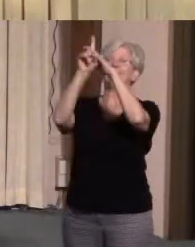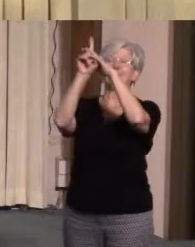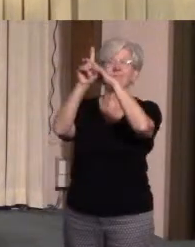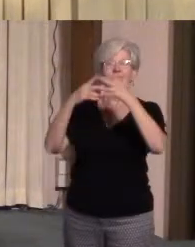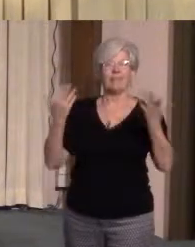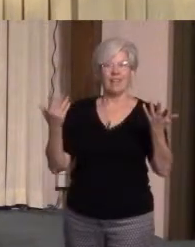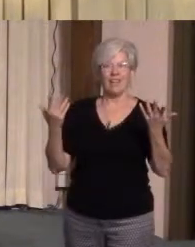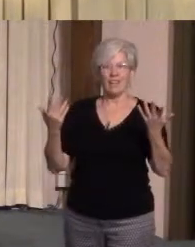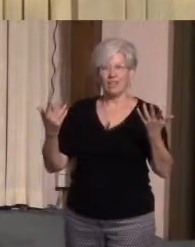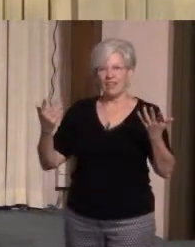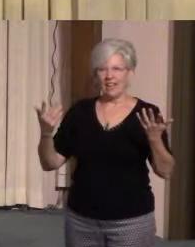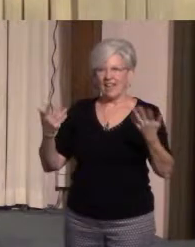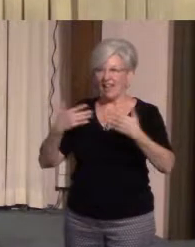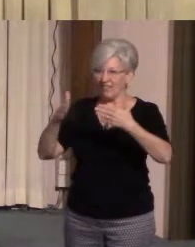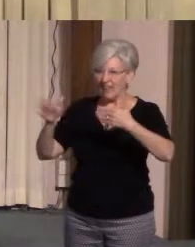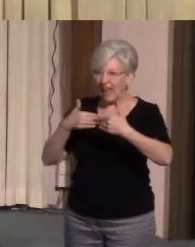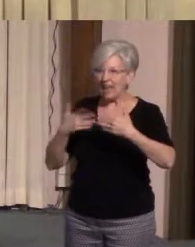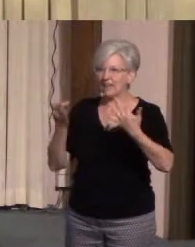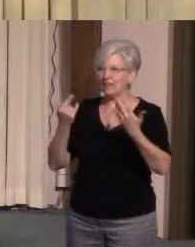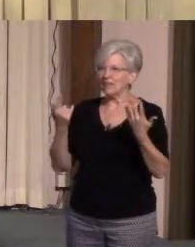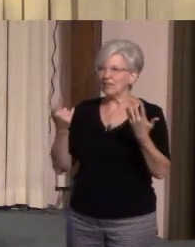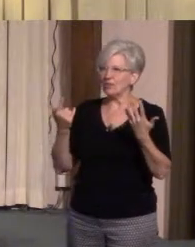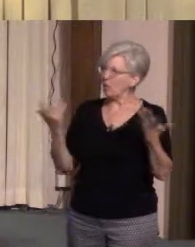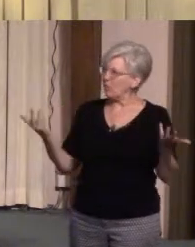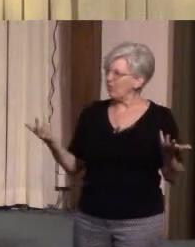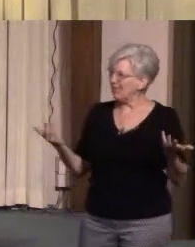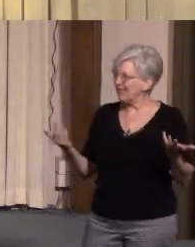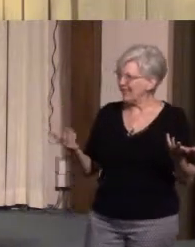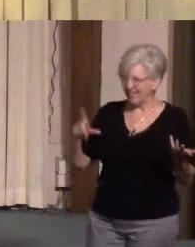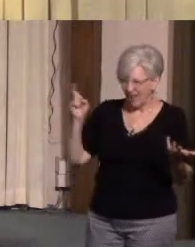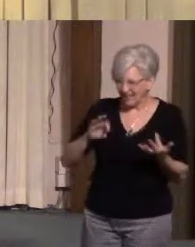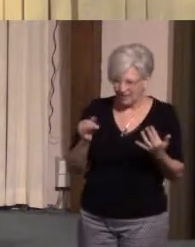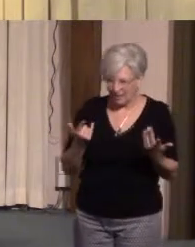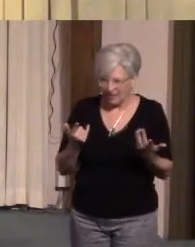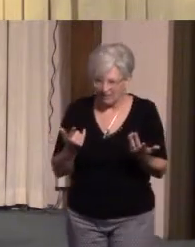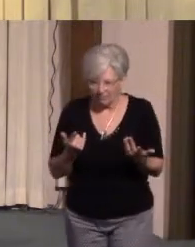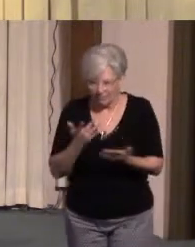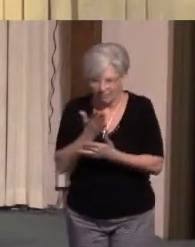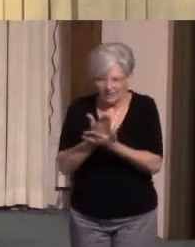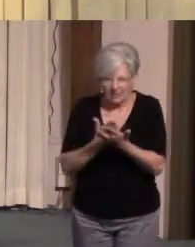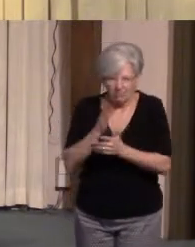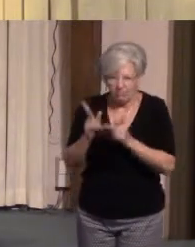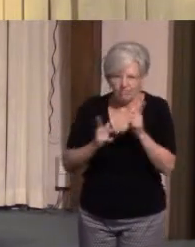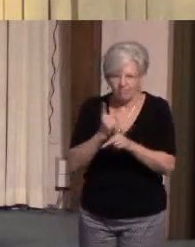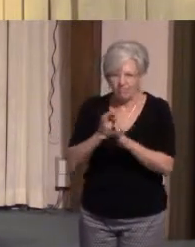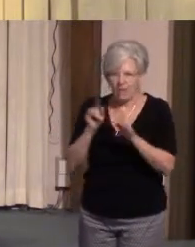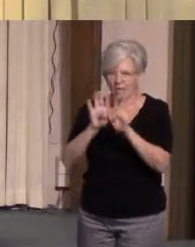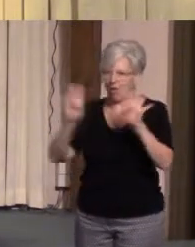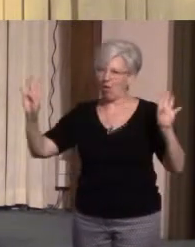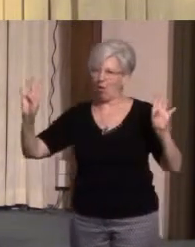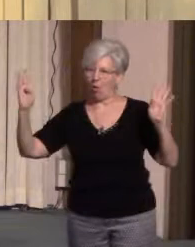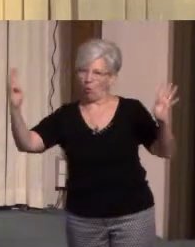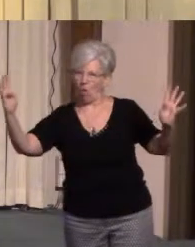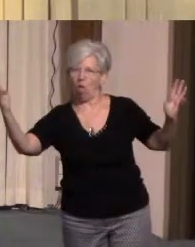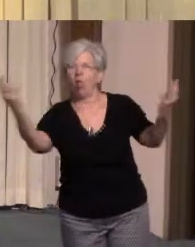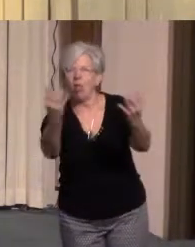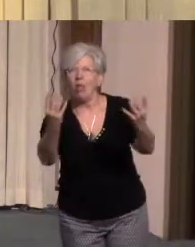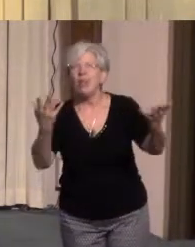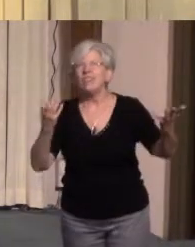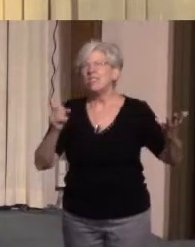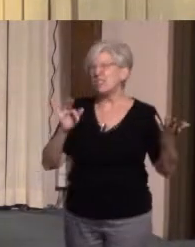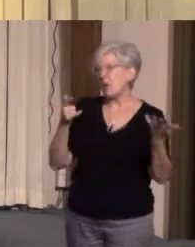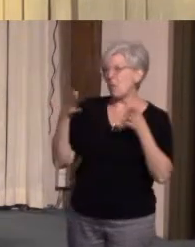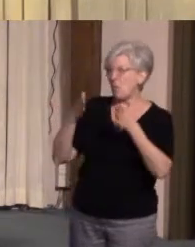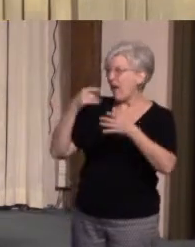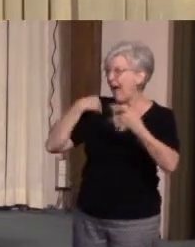with God before? We don't know. Doesn't say. He just says an angel, with a flaming sword, shows up at the gate. So if there's a gate, there must be some kind of